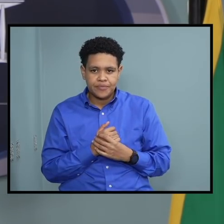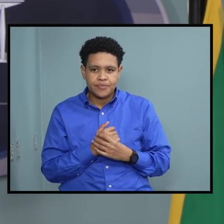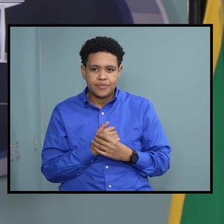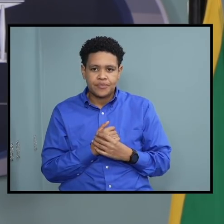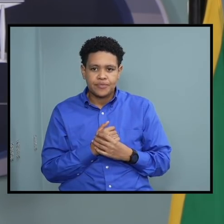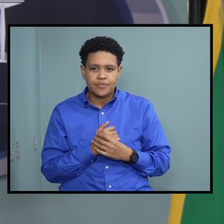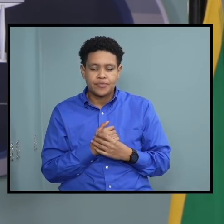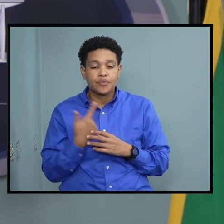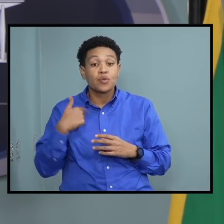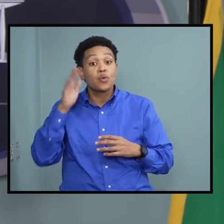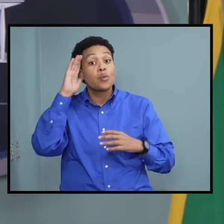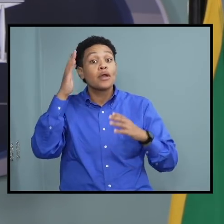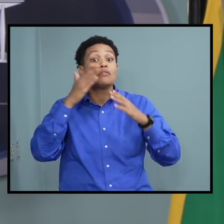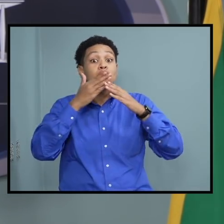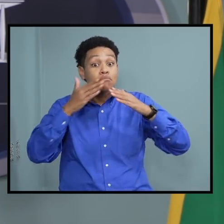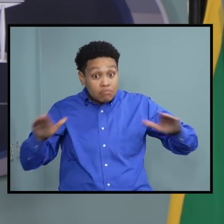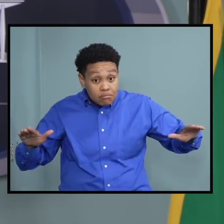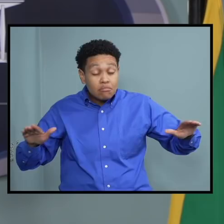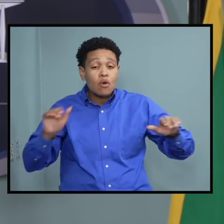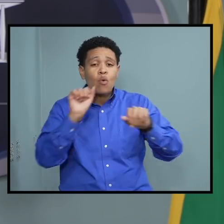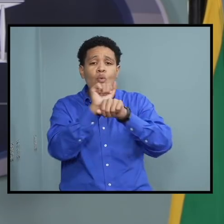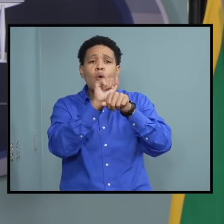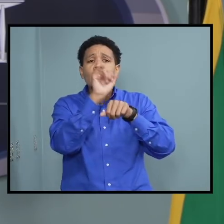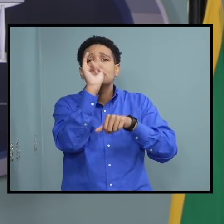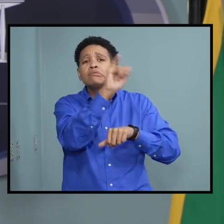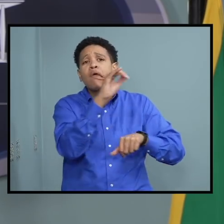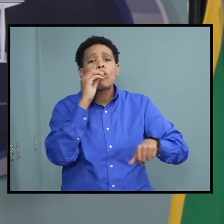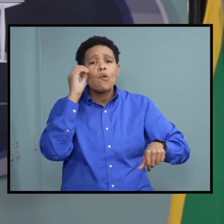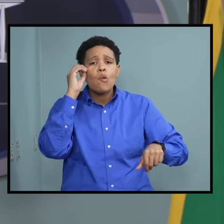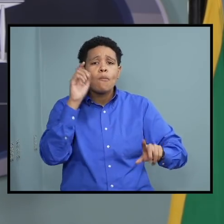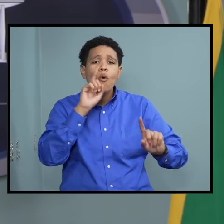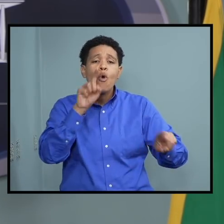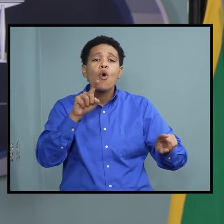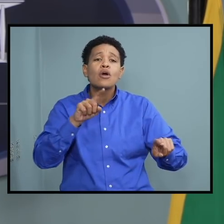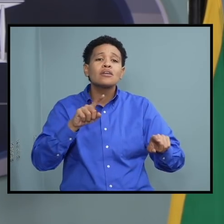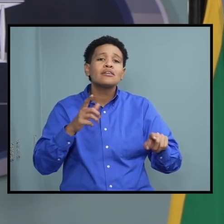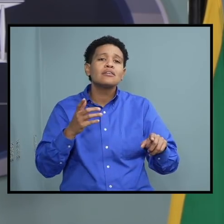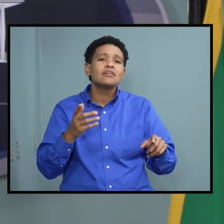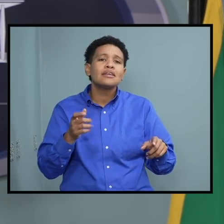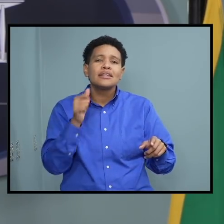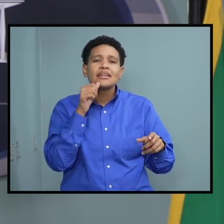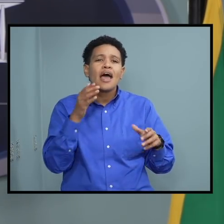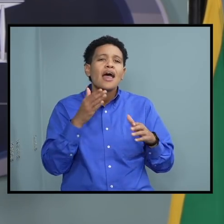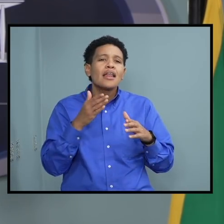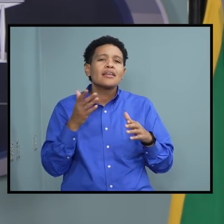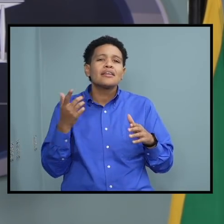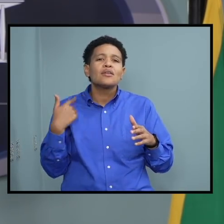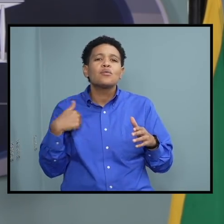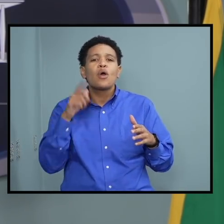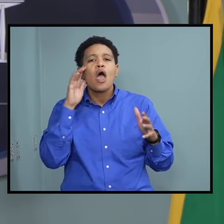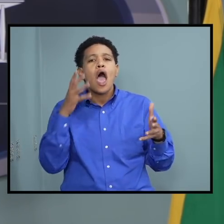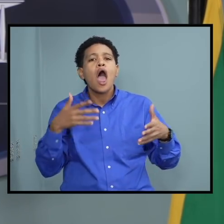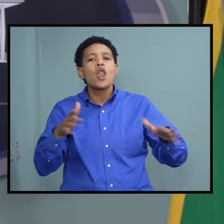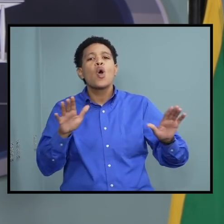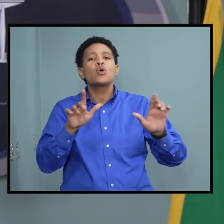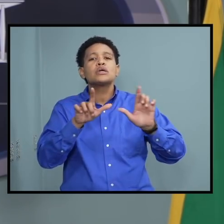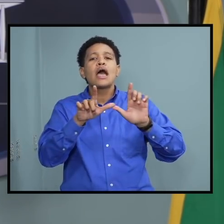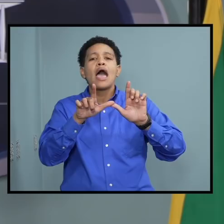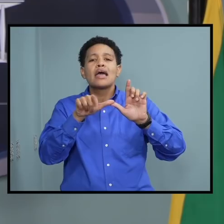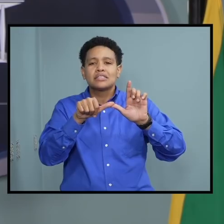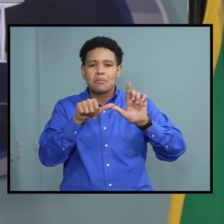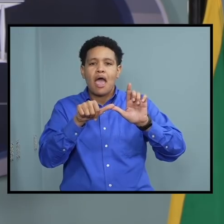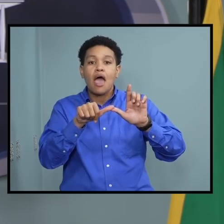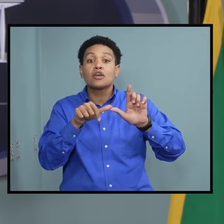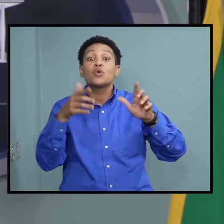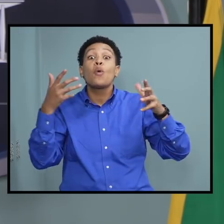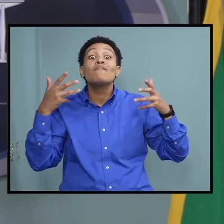will lift the work from home orders. Well, not lift is not, we will allow it to expire. So they